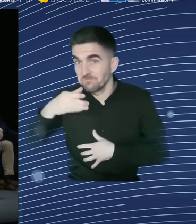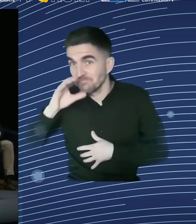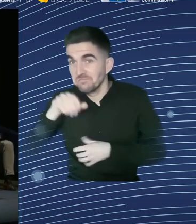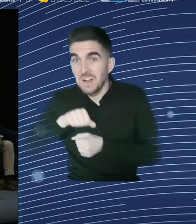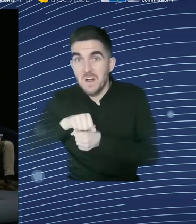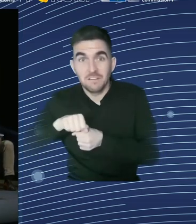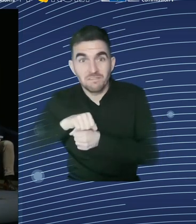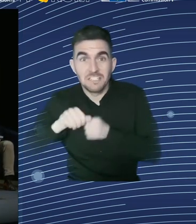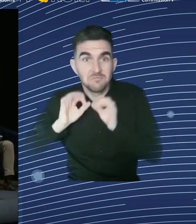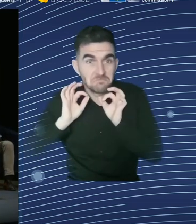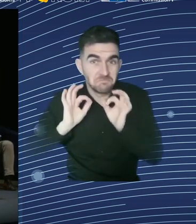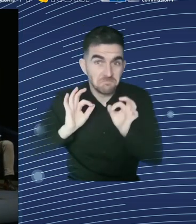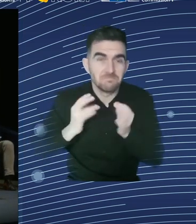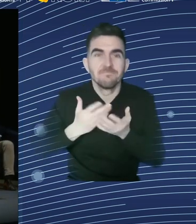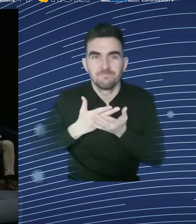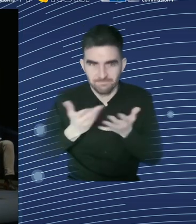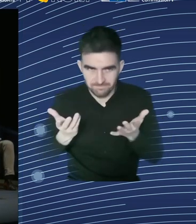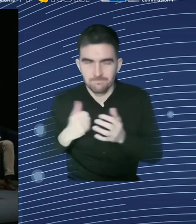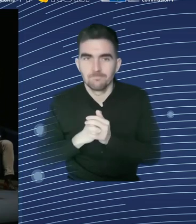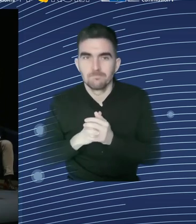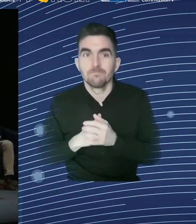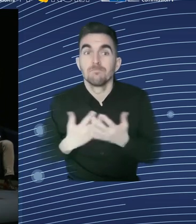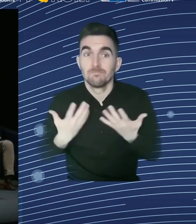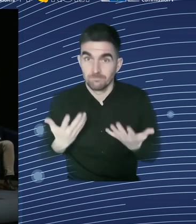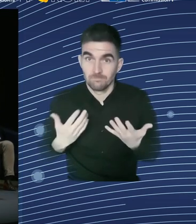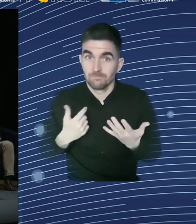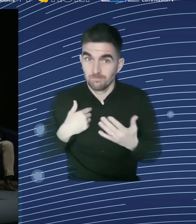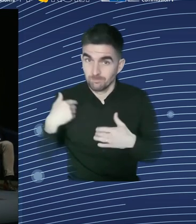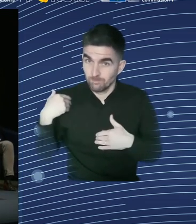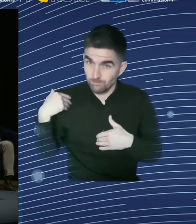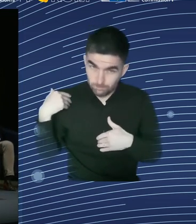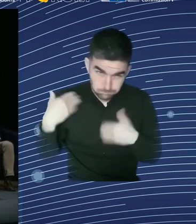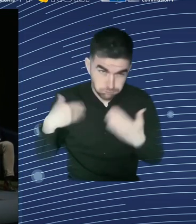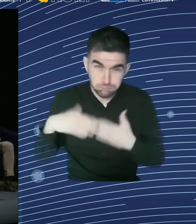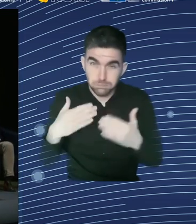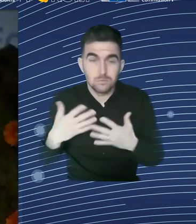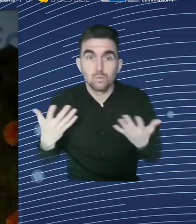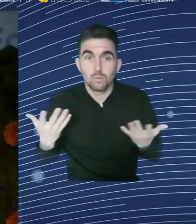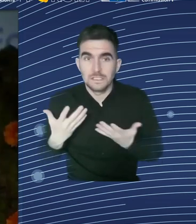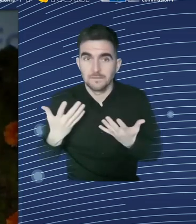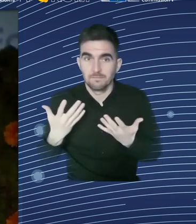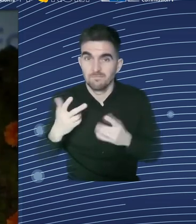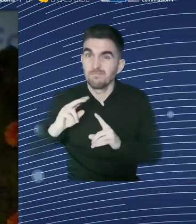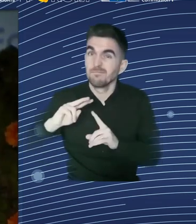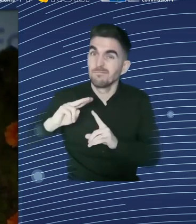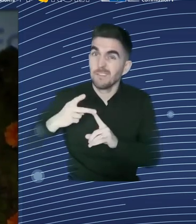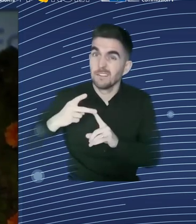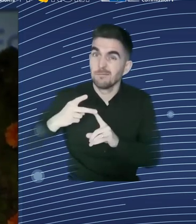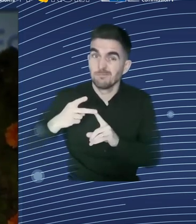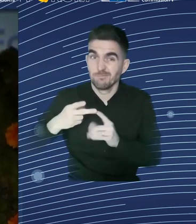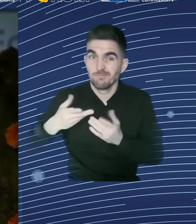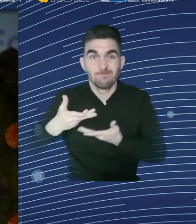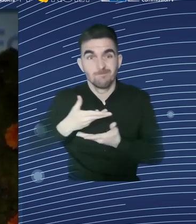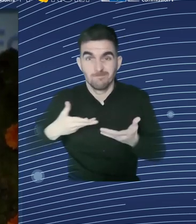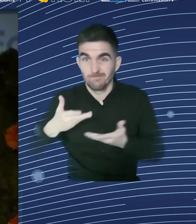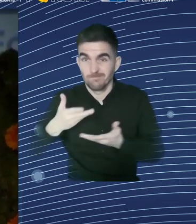day that is dedicated to the review of employment and social developments in Europe. We're